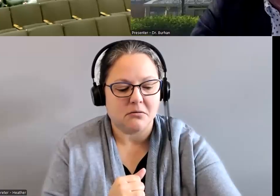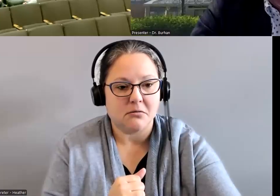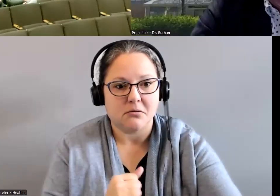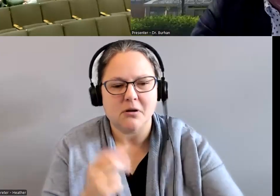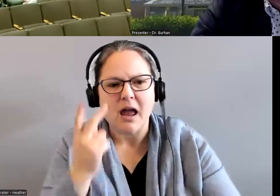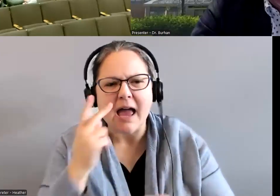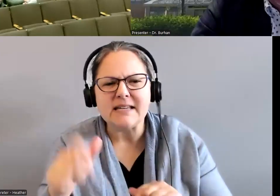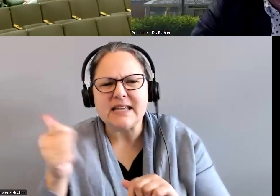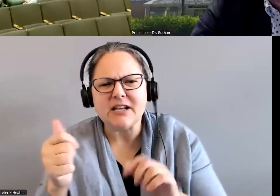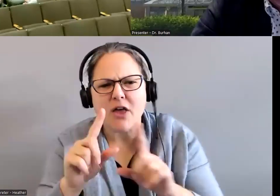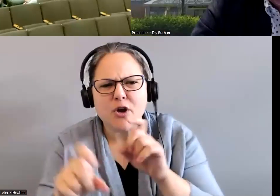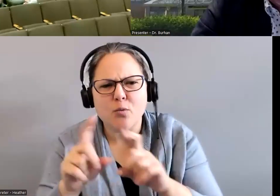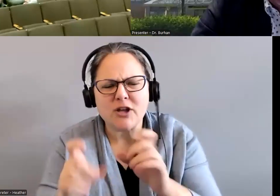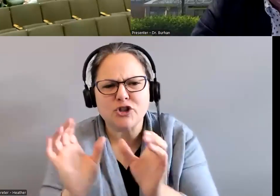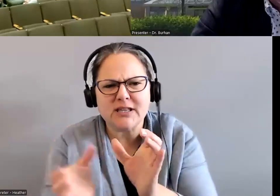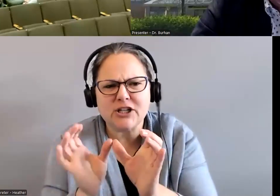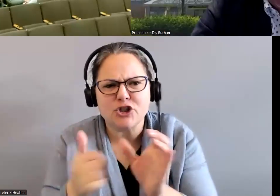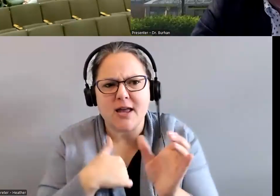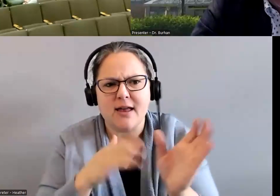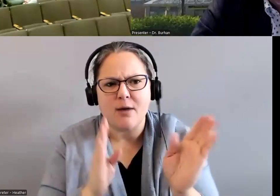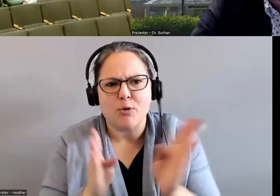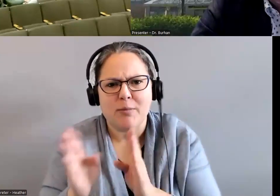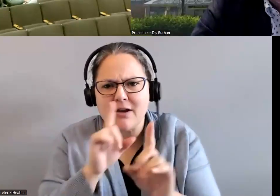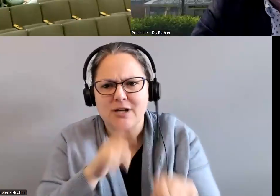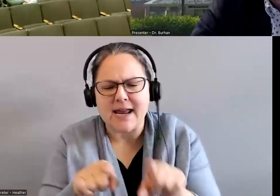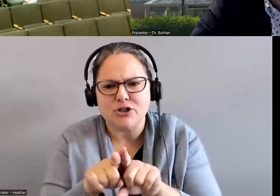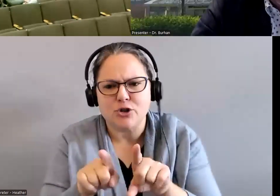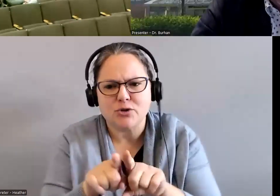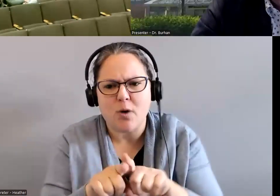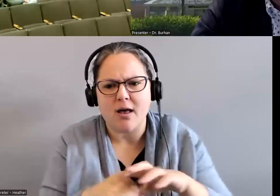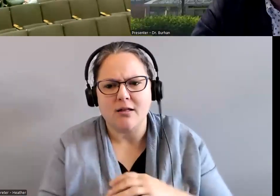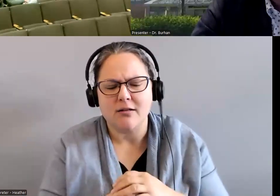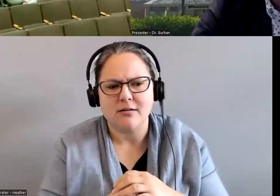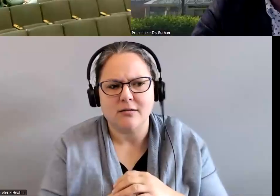in the chat. I'll prepare to answer as well. Great. Awesome.